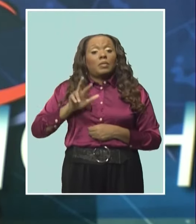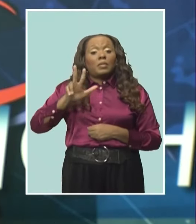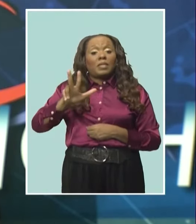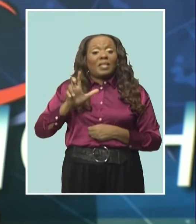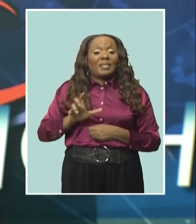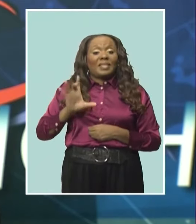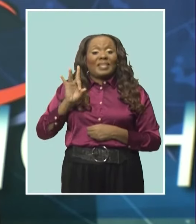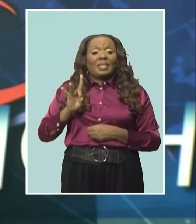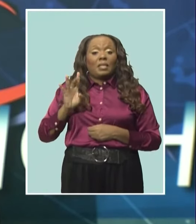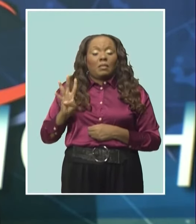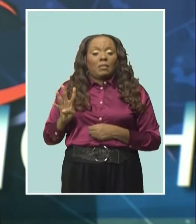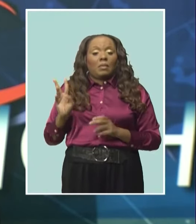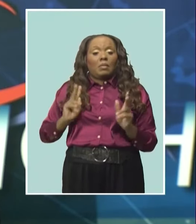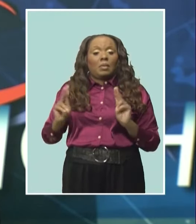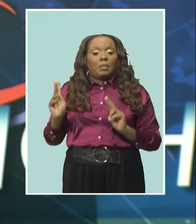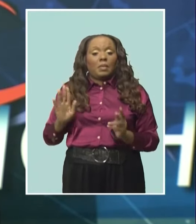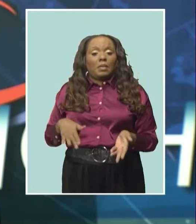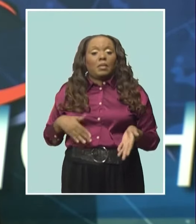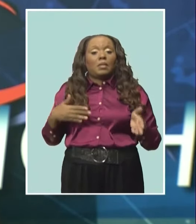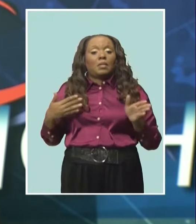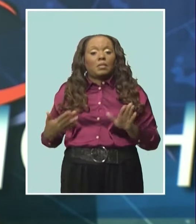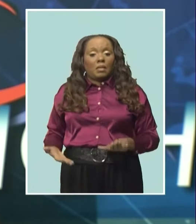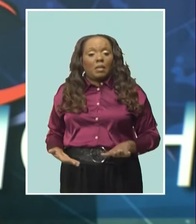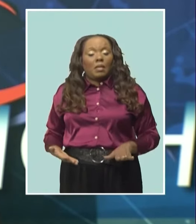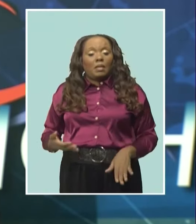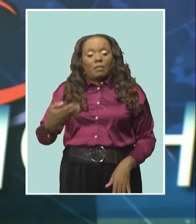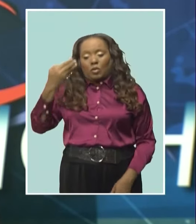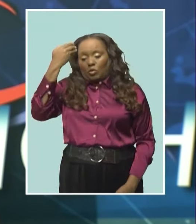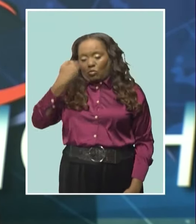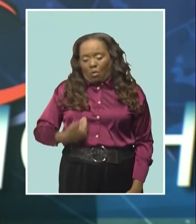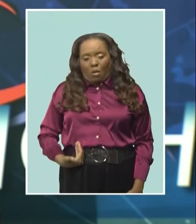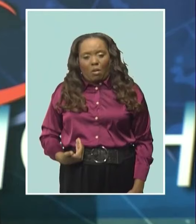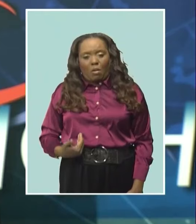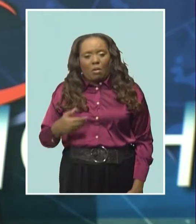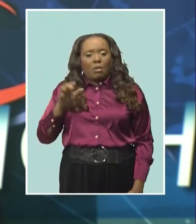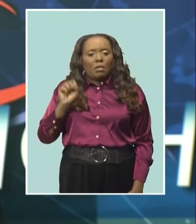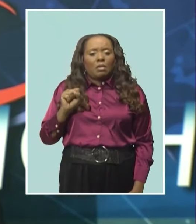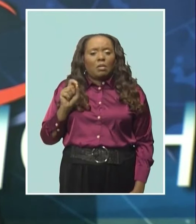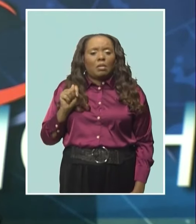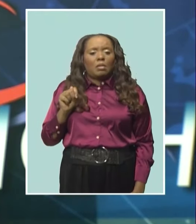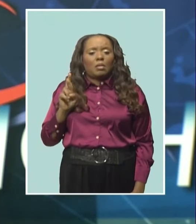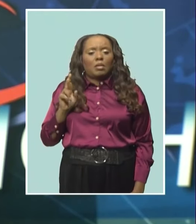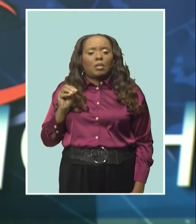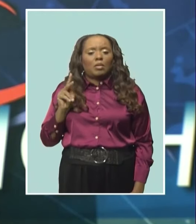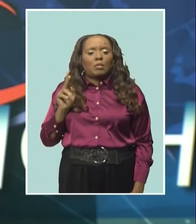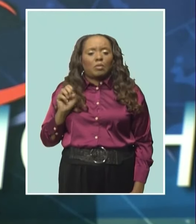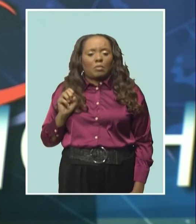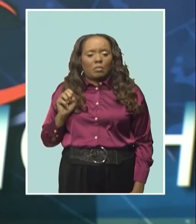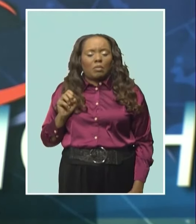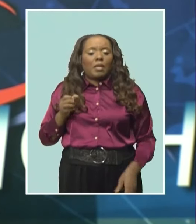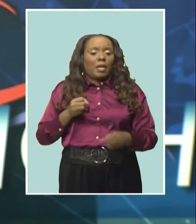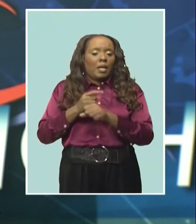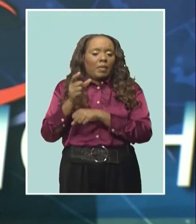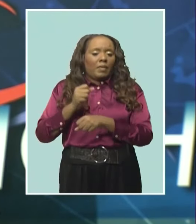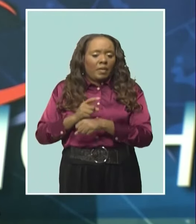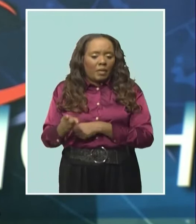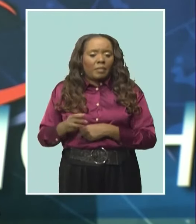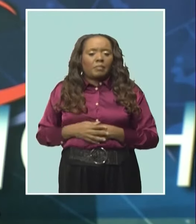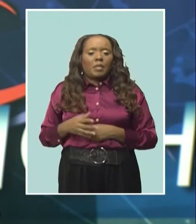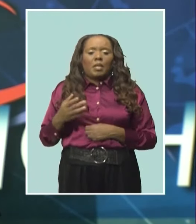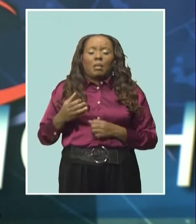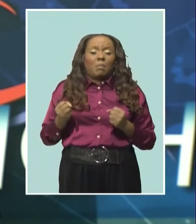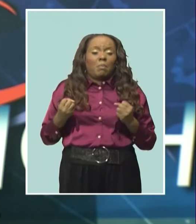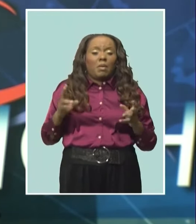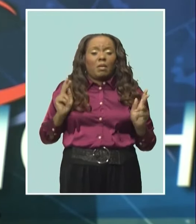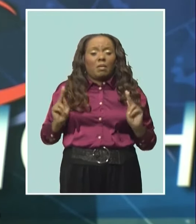about 13.6% of deaths in Barbados, making the island the 119th country in the world with a high number of people